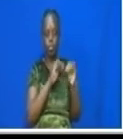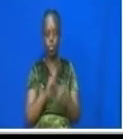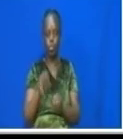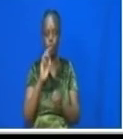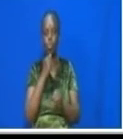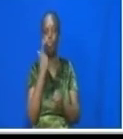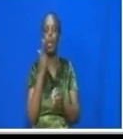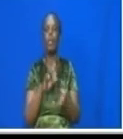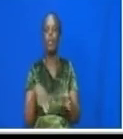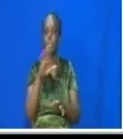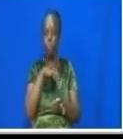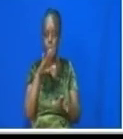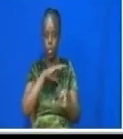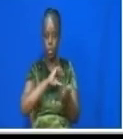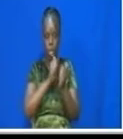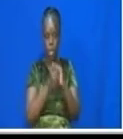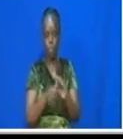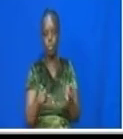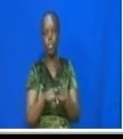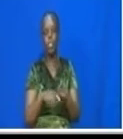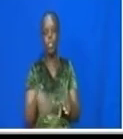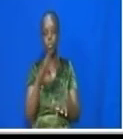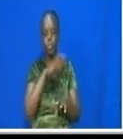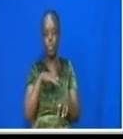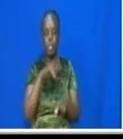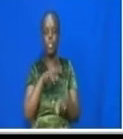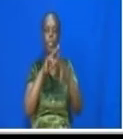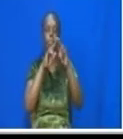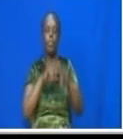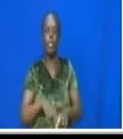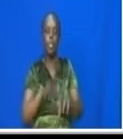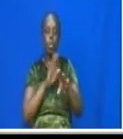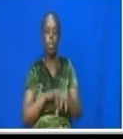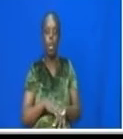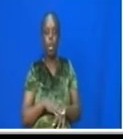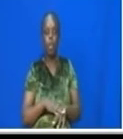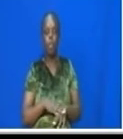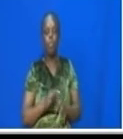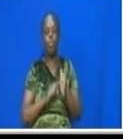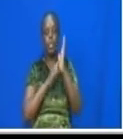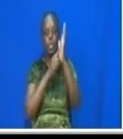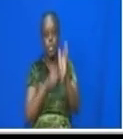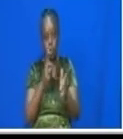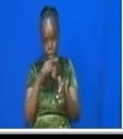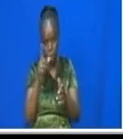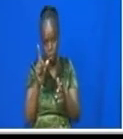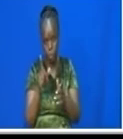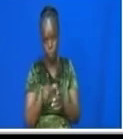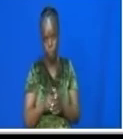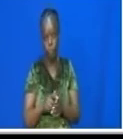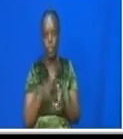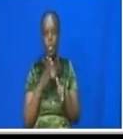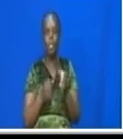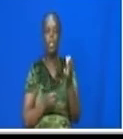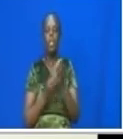taken from this place to this place, you adapt to that place, depending on how you place yourself